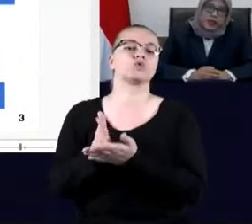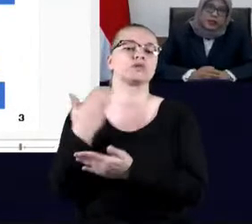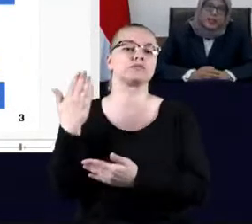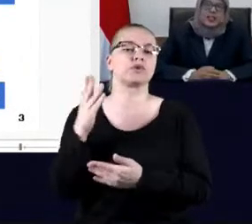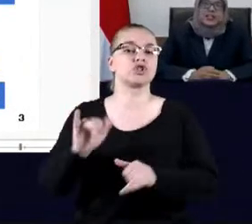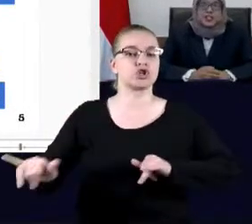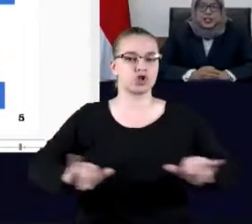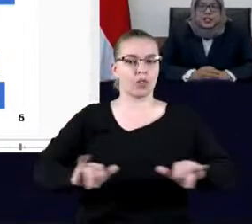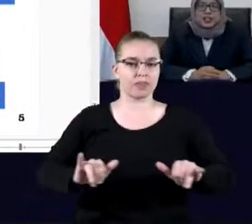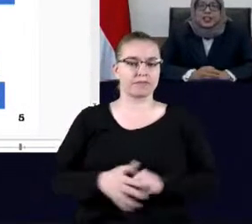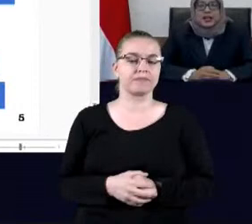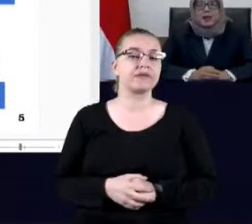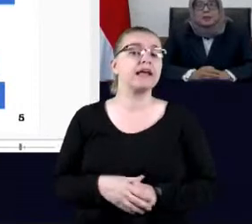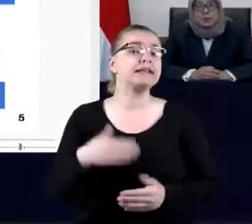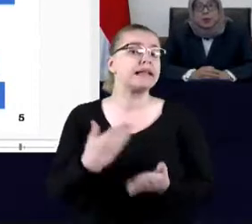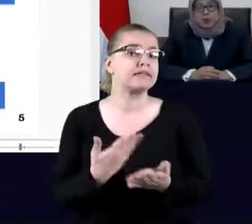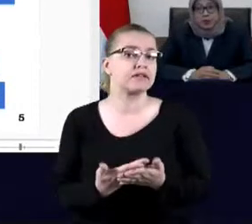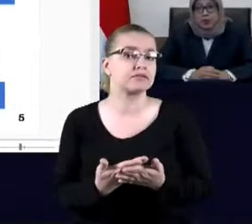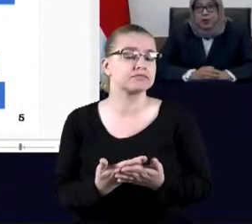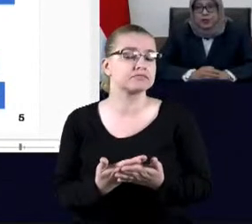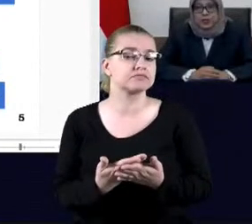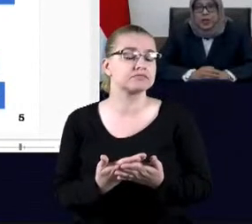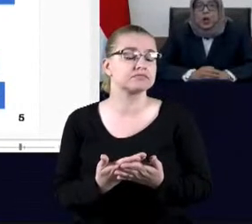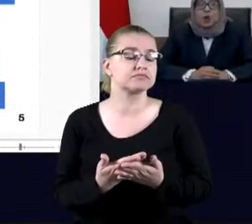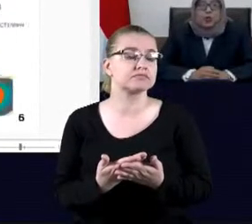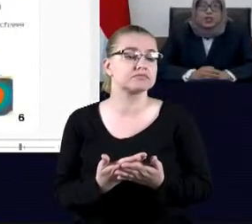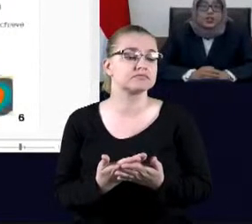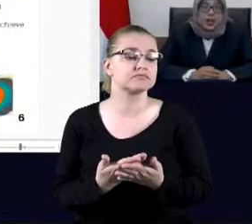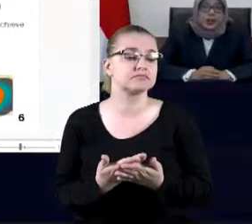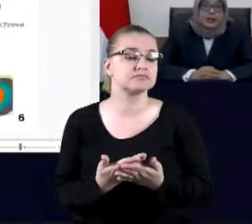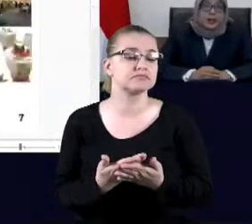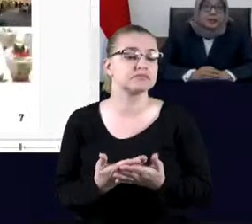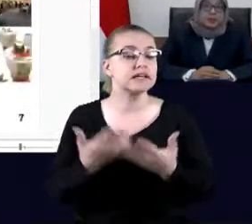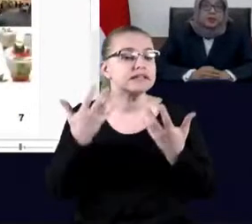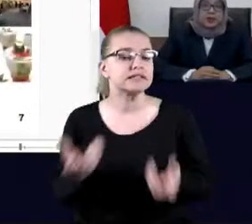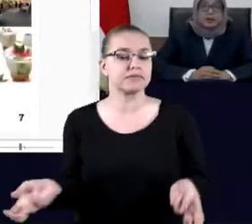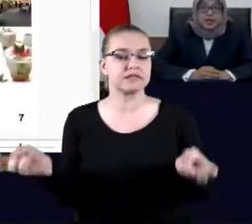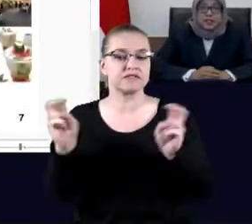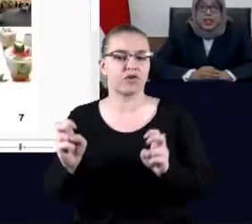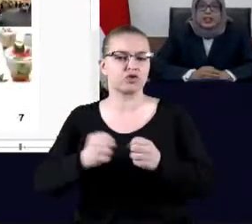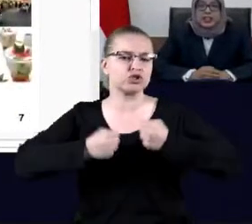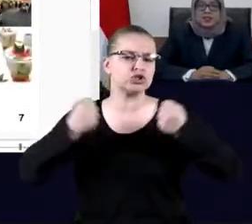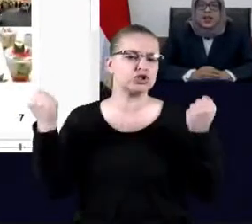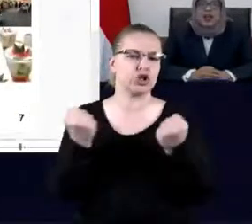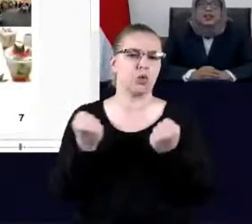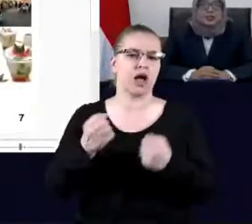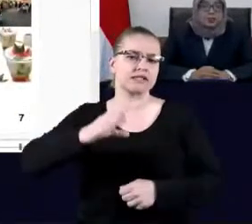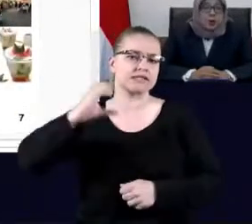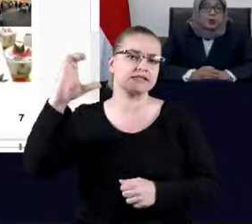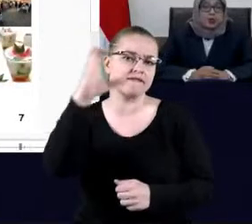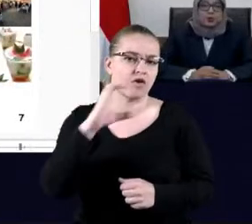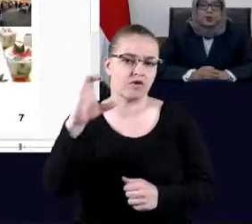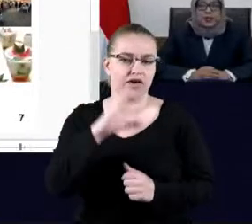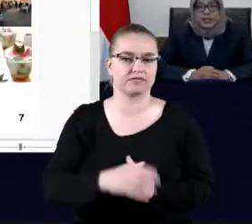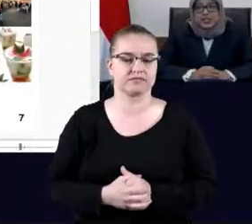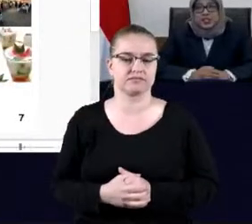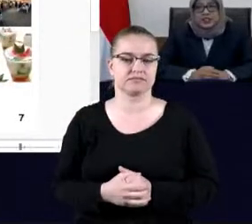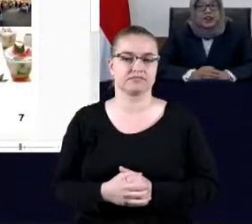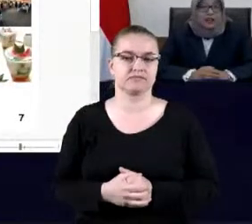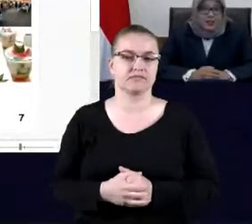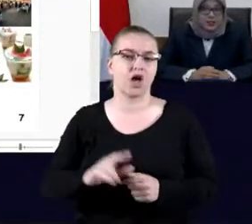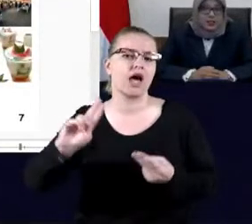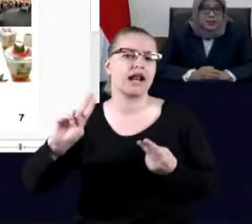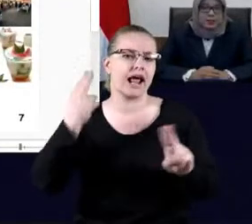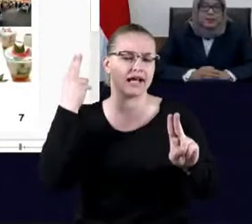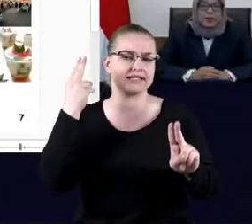to create a digitally adaptable workforce, which can adapt to rapid changes and respond to